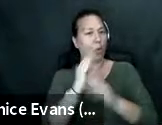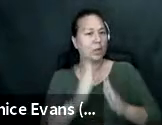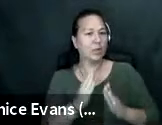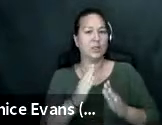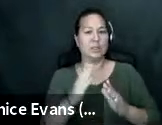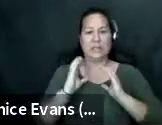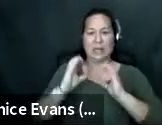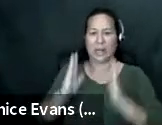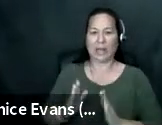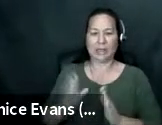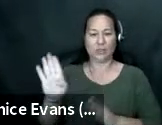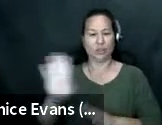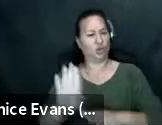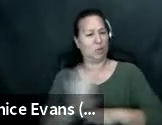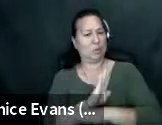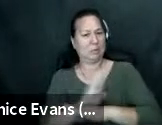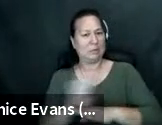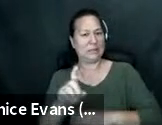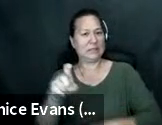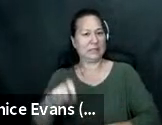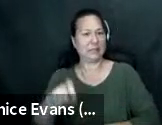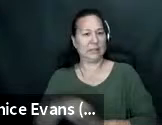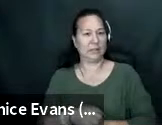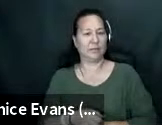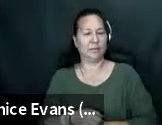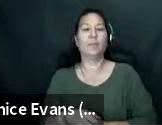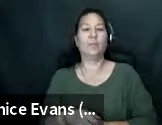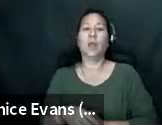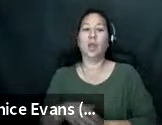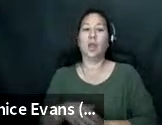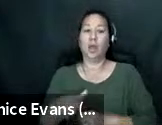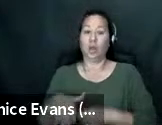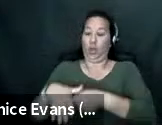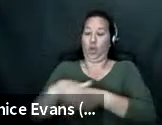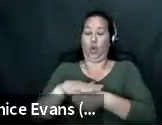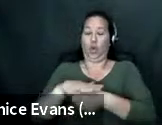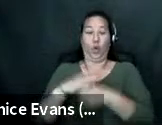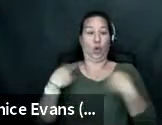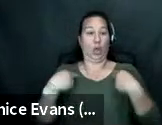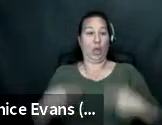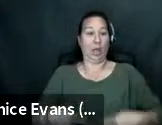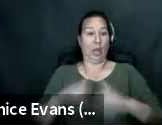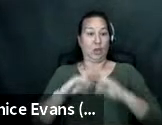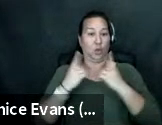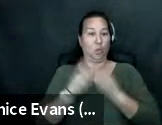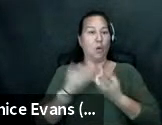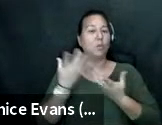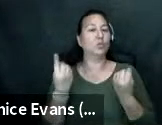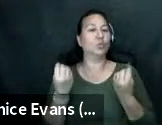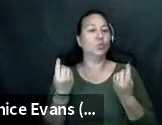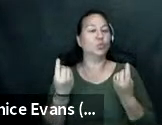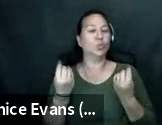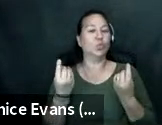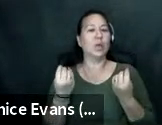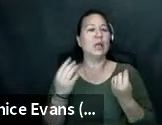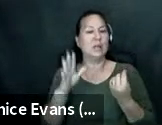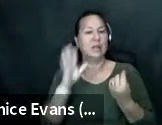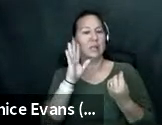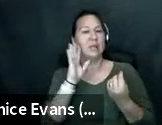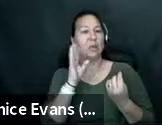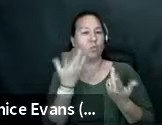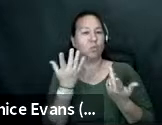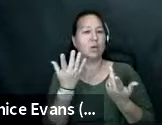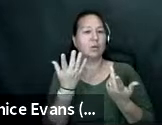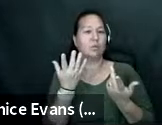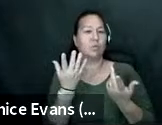What local health departments will be doing is focusing on mitigating outbreaks and providing general prevention